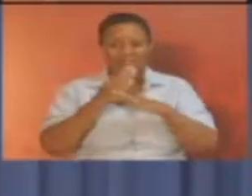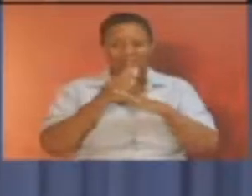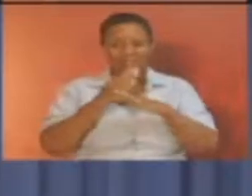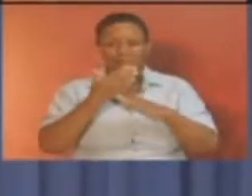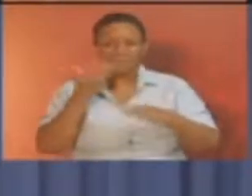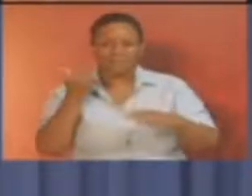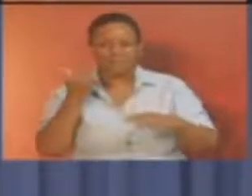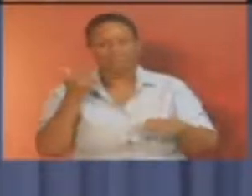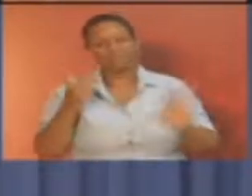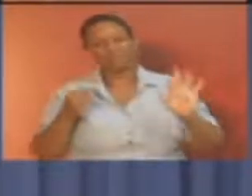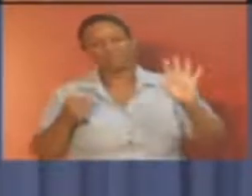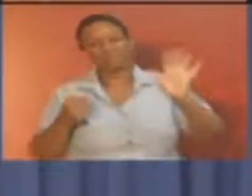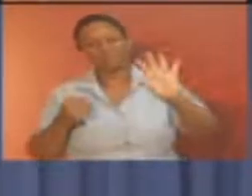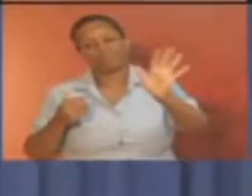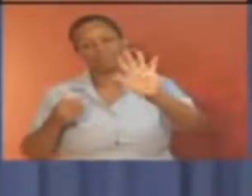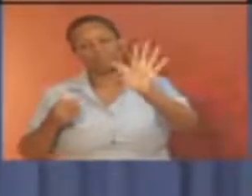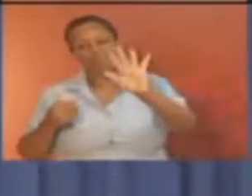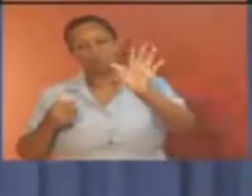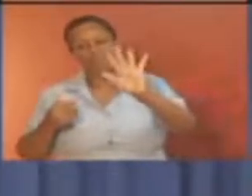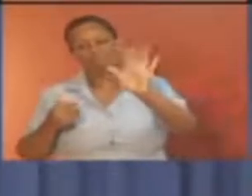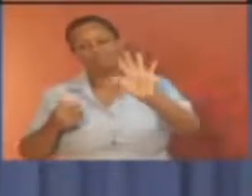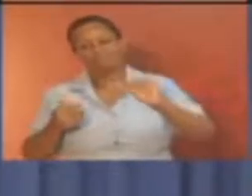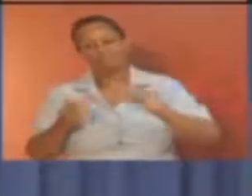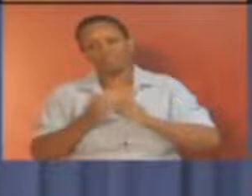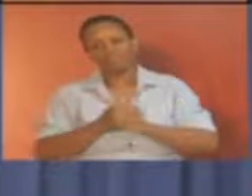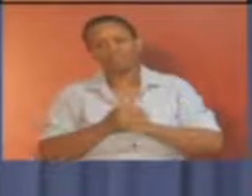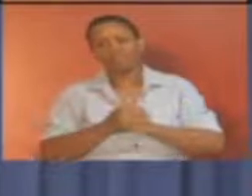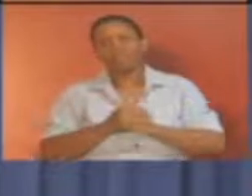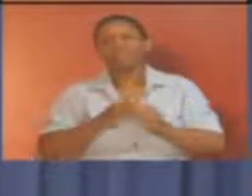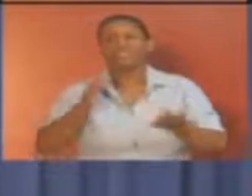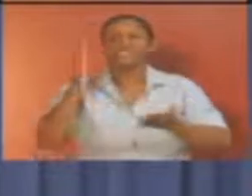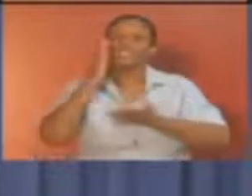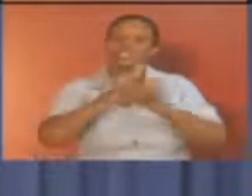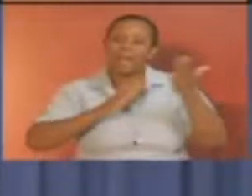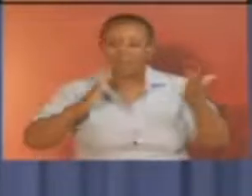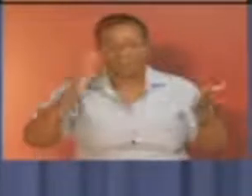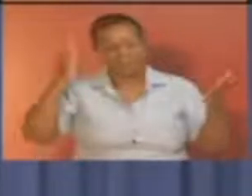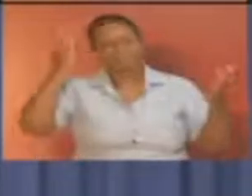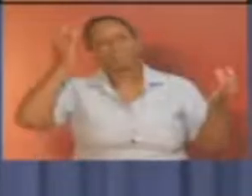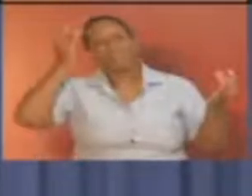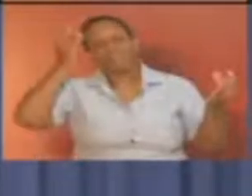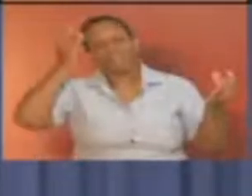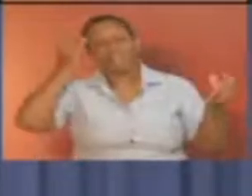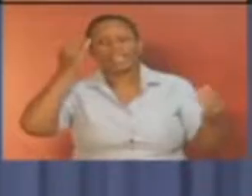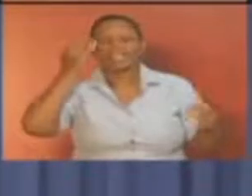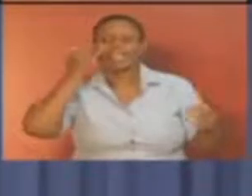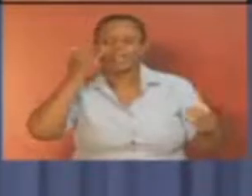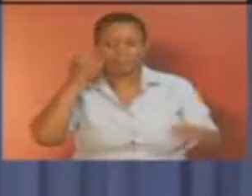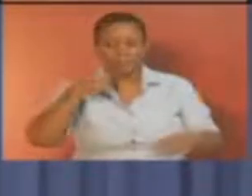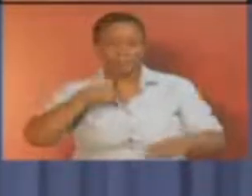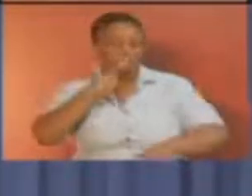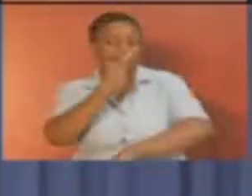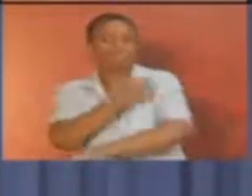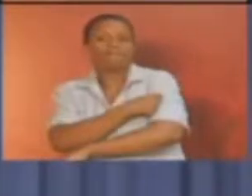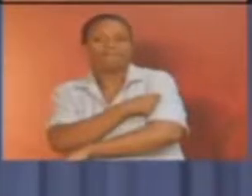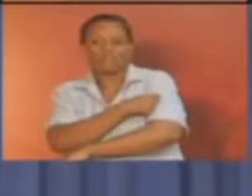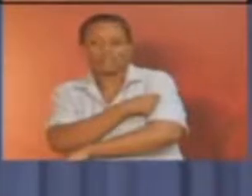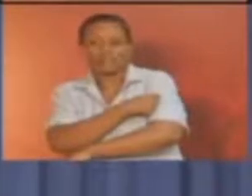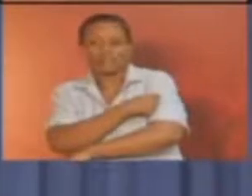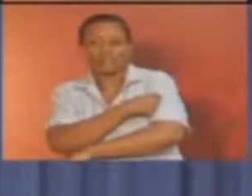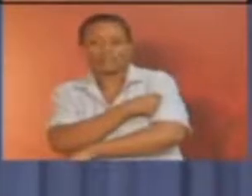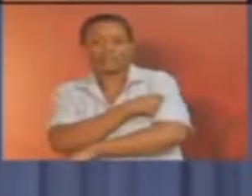there was the misconception that if I am vaccinated, I will not get COVID and I will not spread COVID to